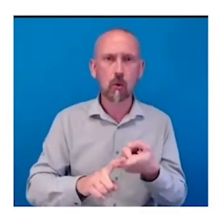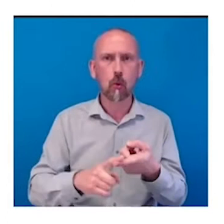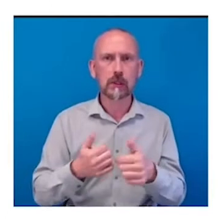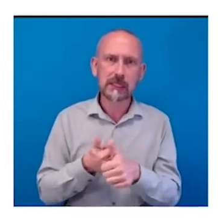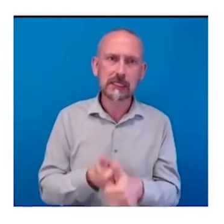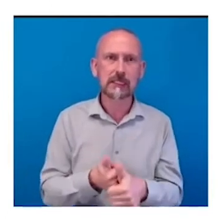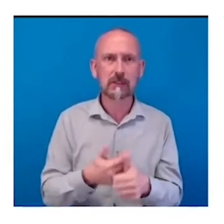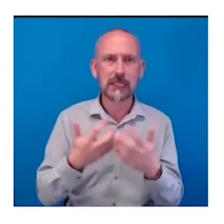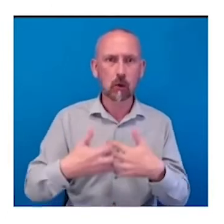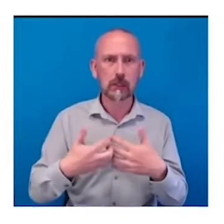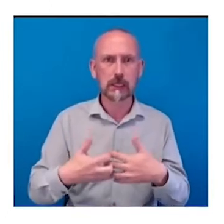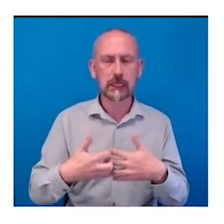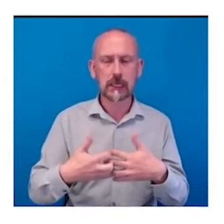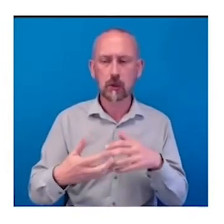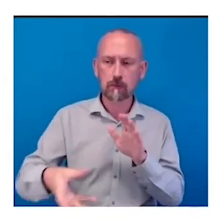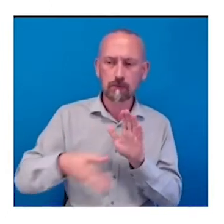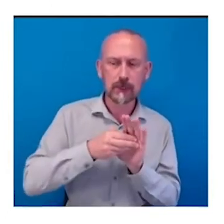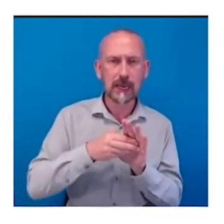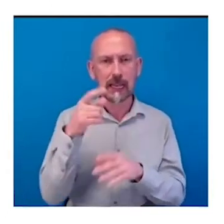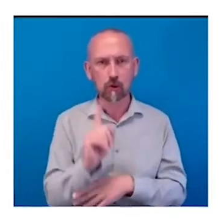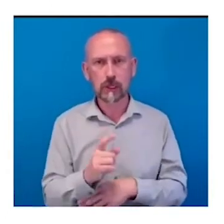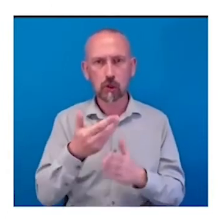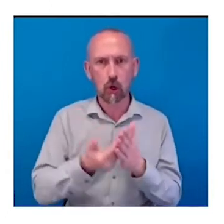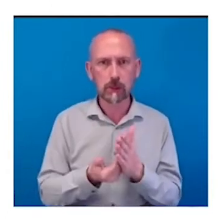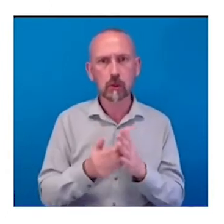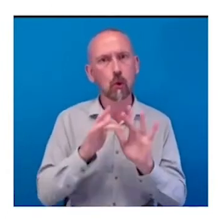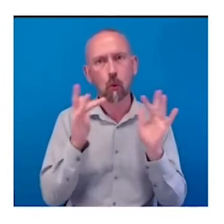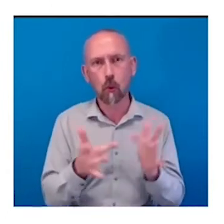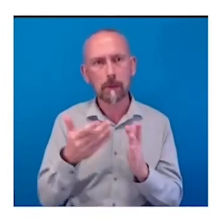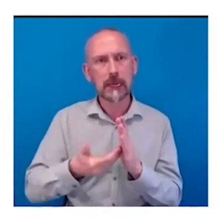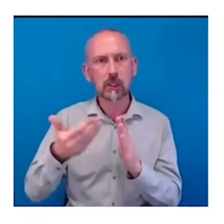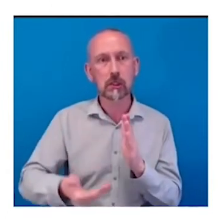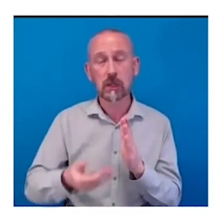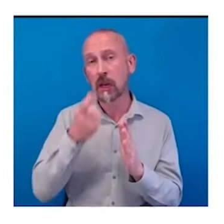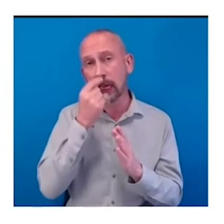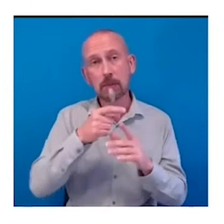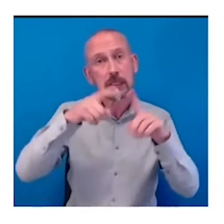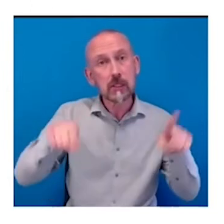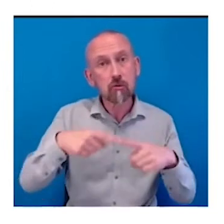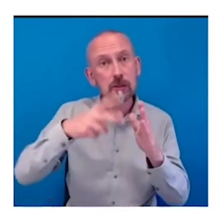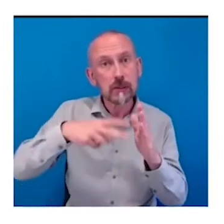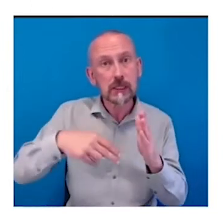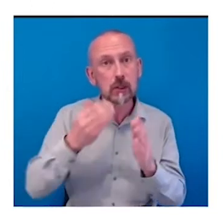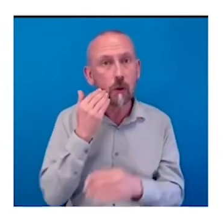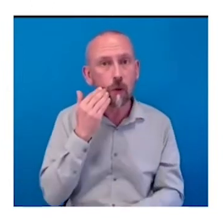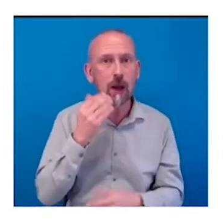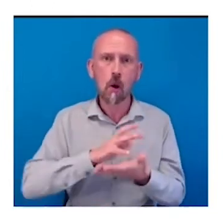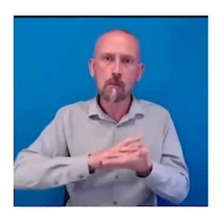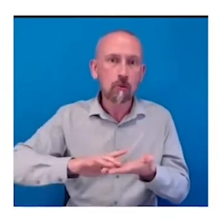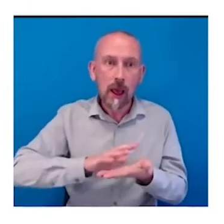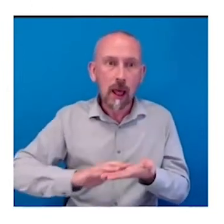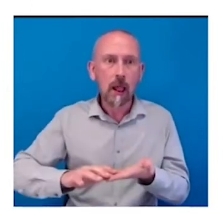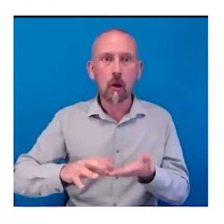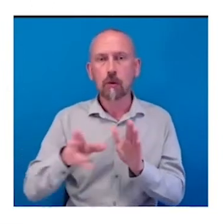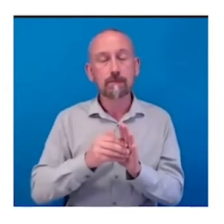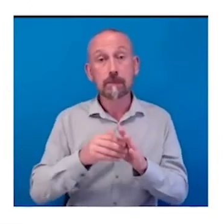at electronic documents and web pages. So it could be screen reading software or braille displays or screen magnifiers. If